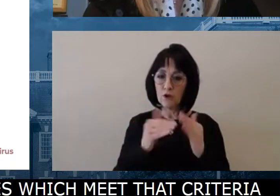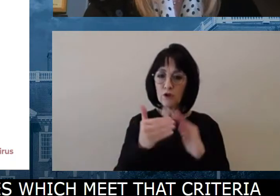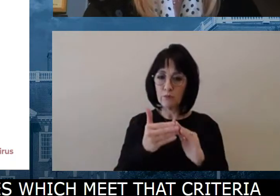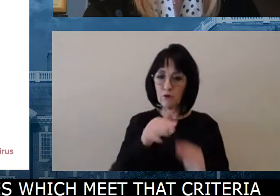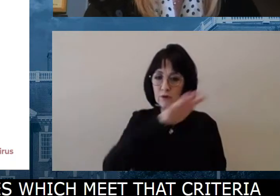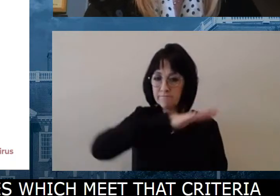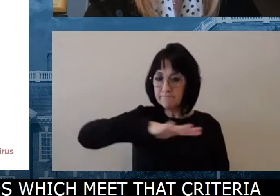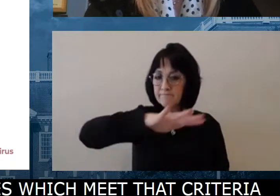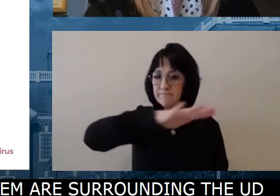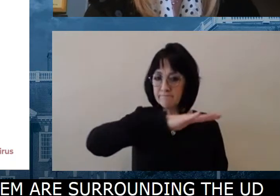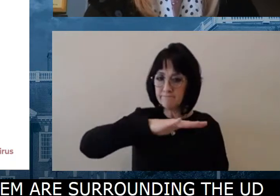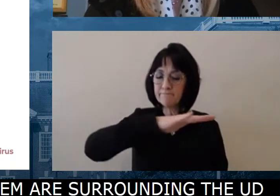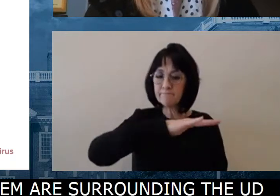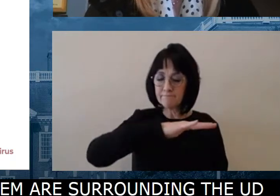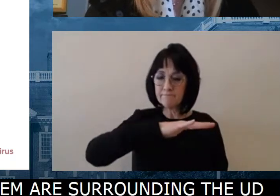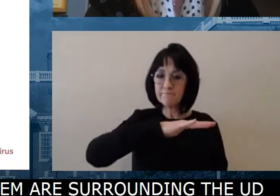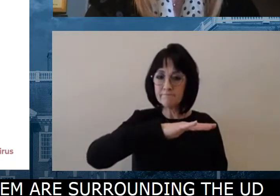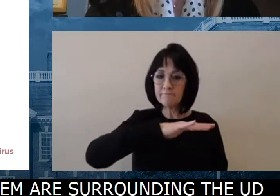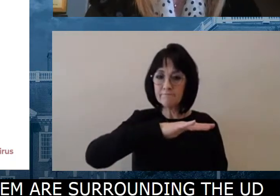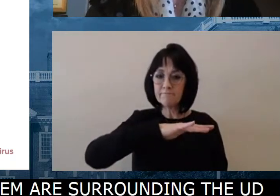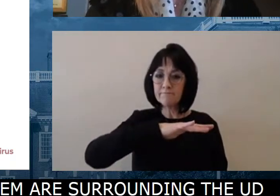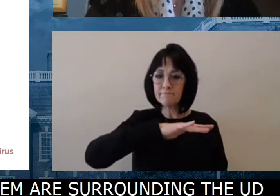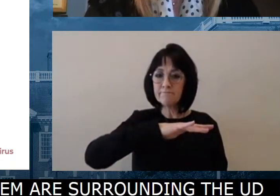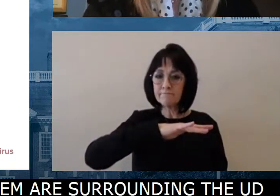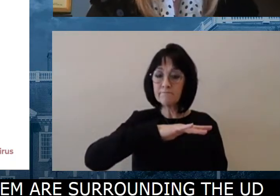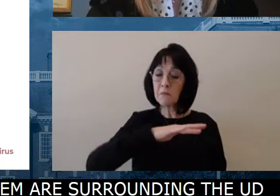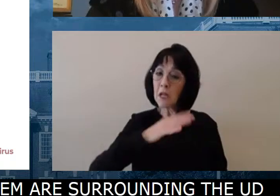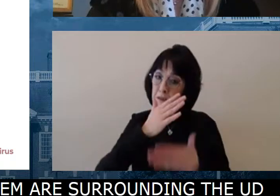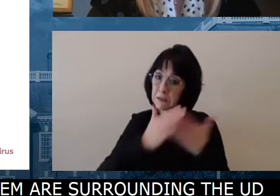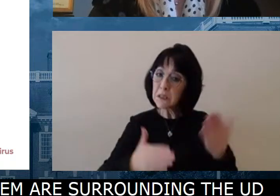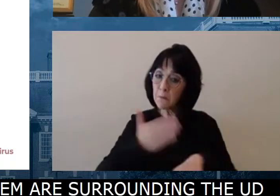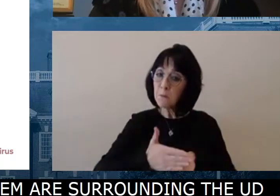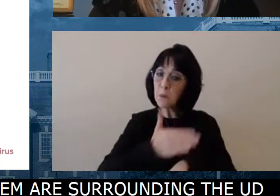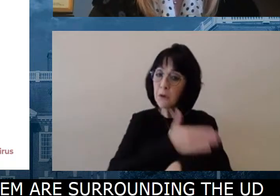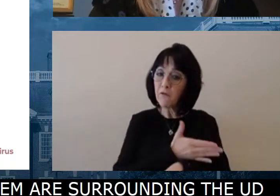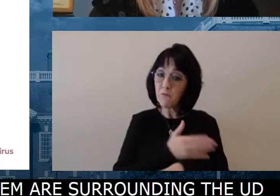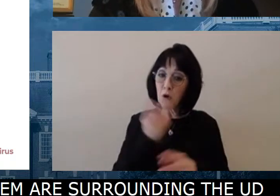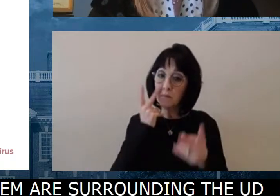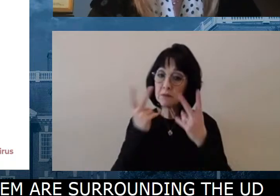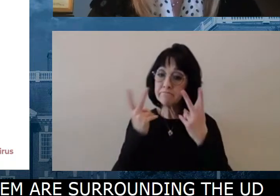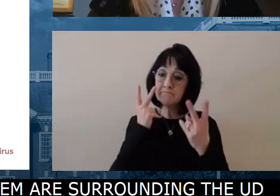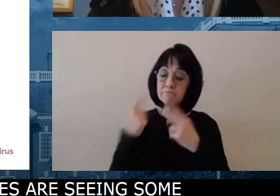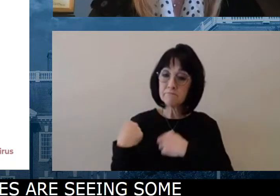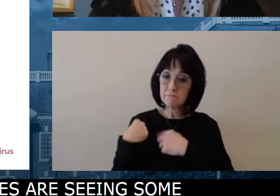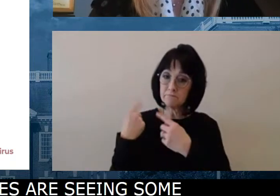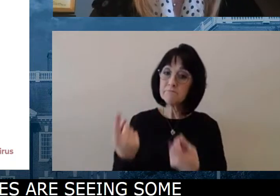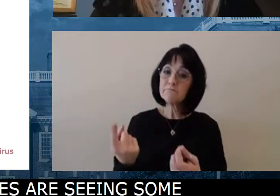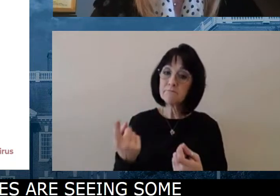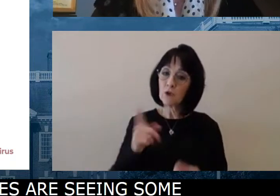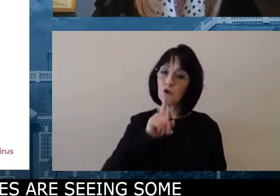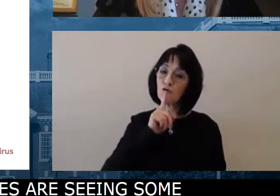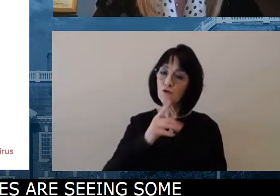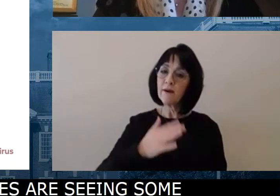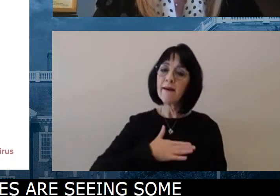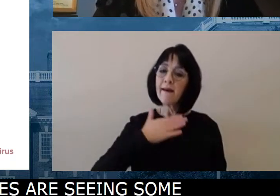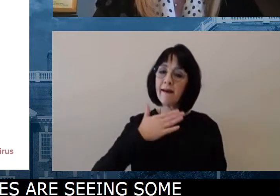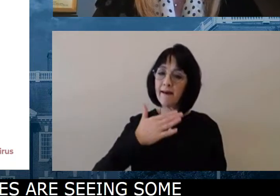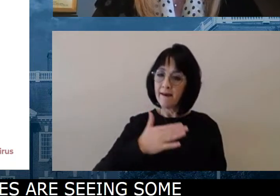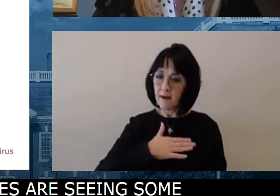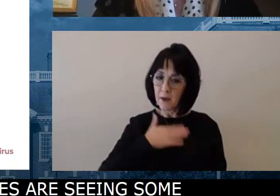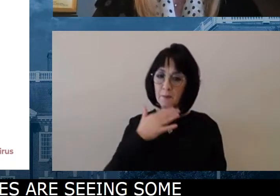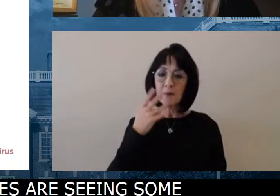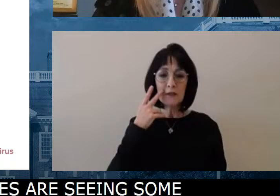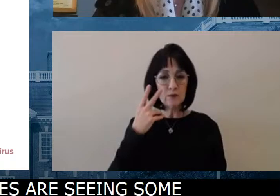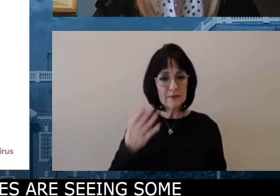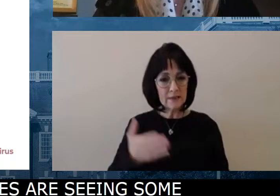All those zip codes are seeing some improvement. So we're really happy to see improvement. Really want to